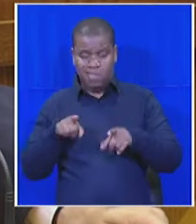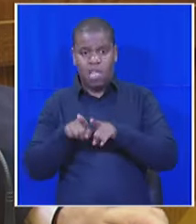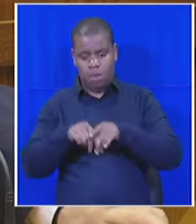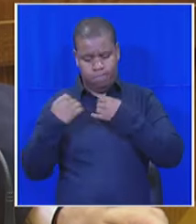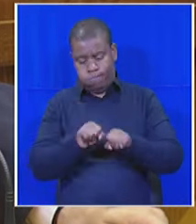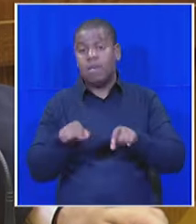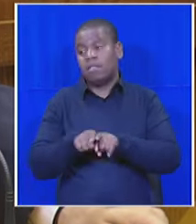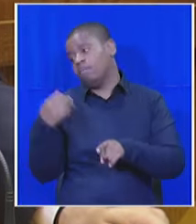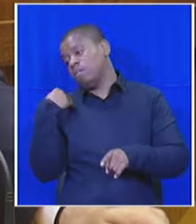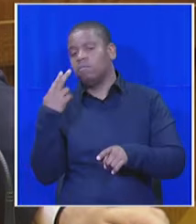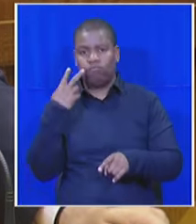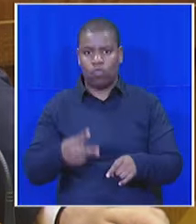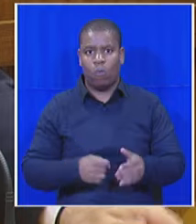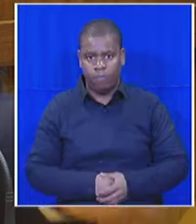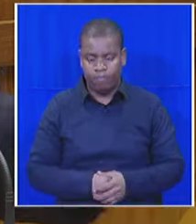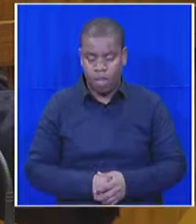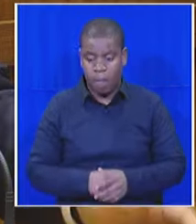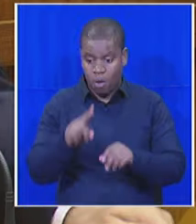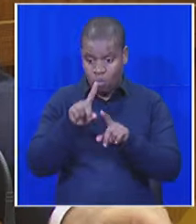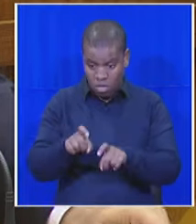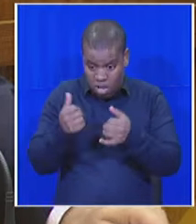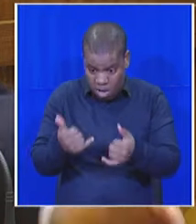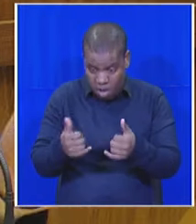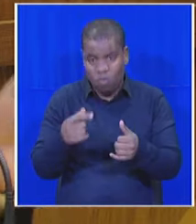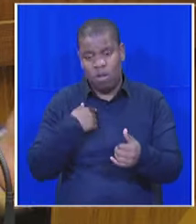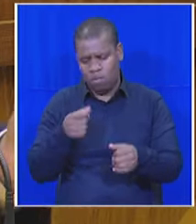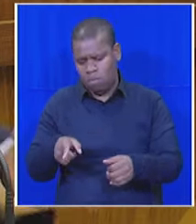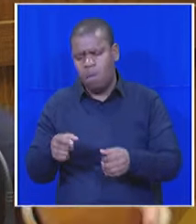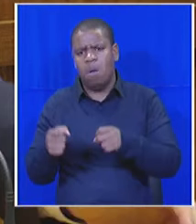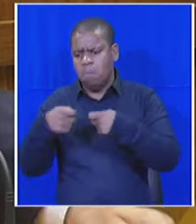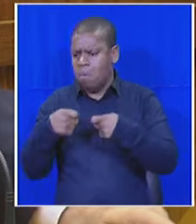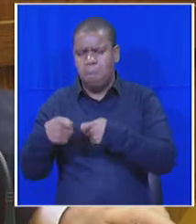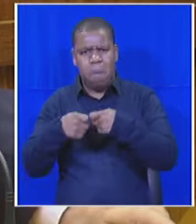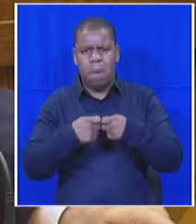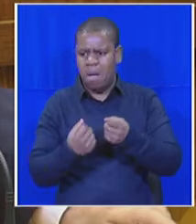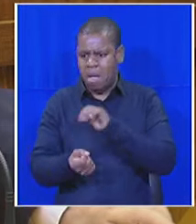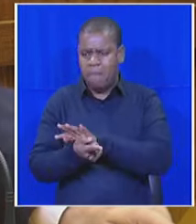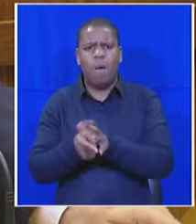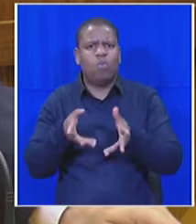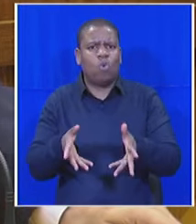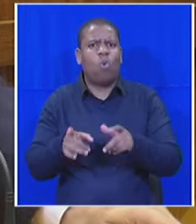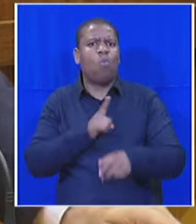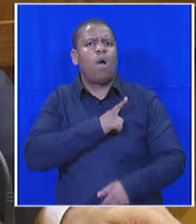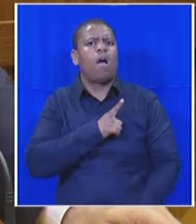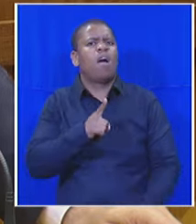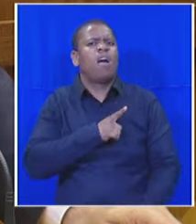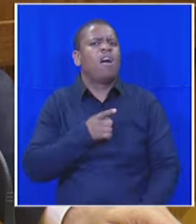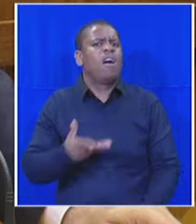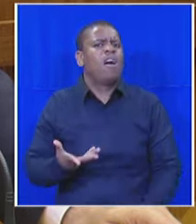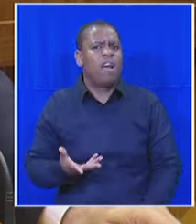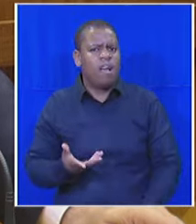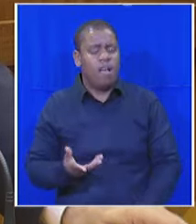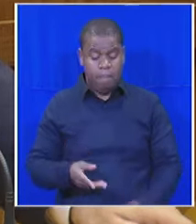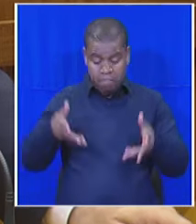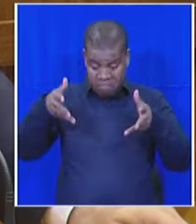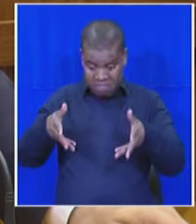yesterday, now the question simply is, why is this happening? Why is this kind of thing happening in our Parliament? This